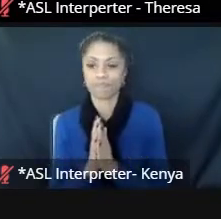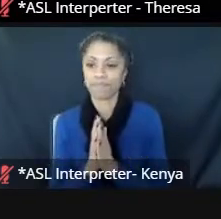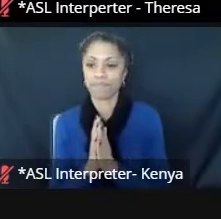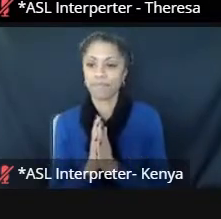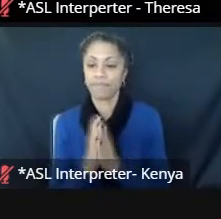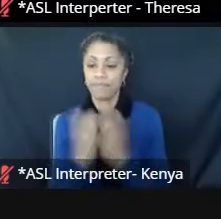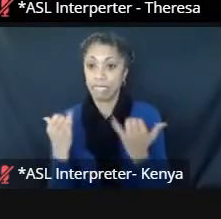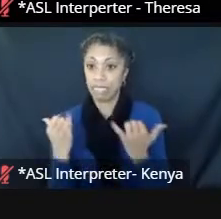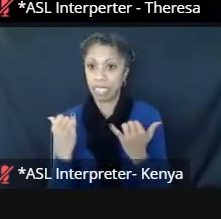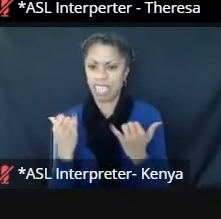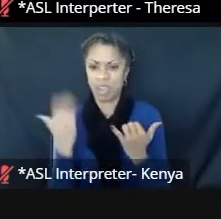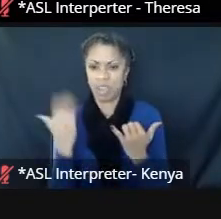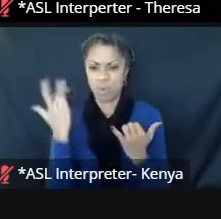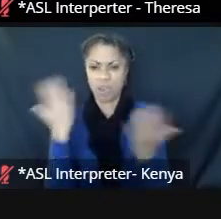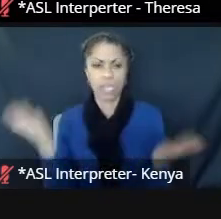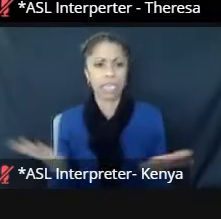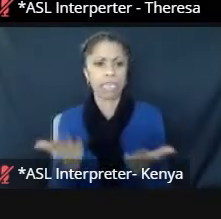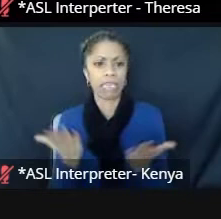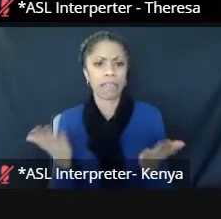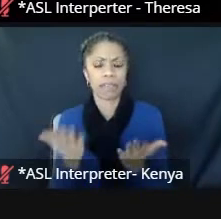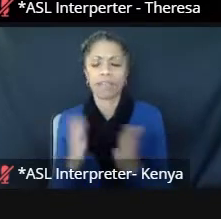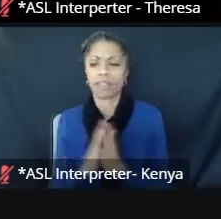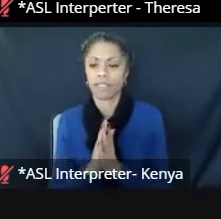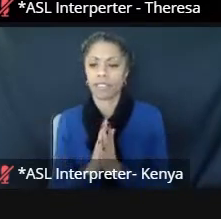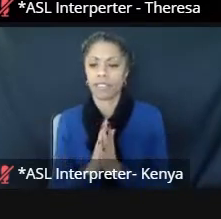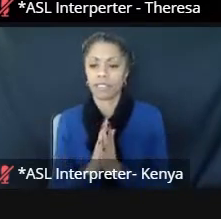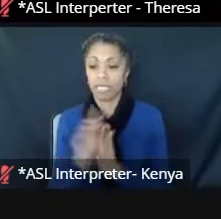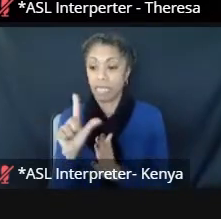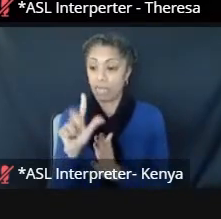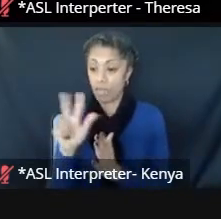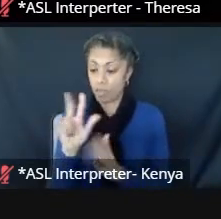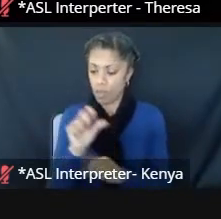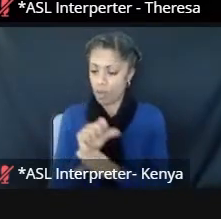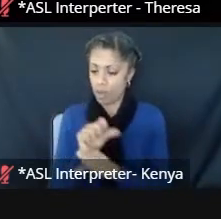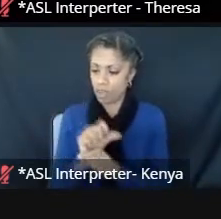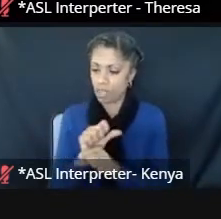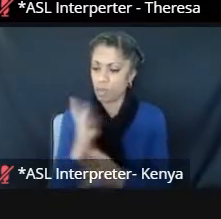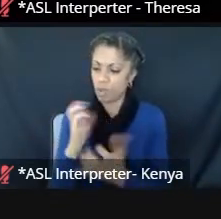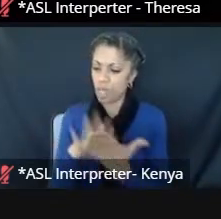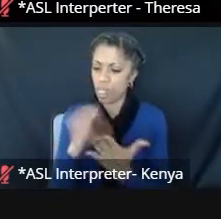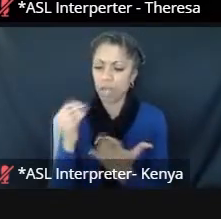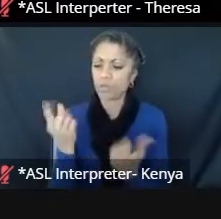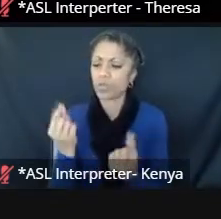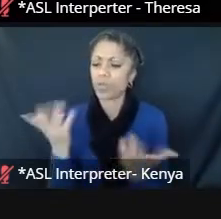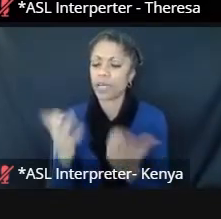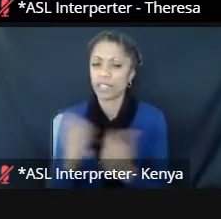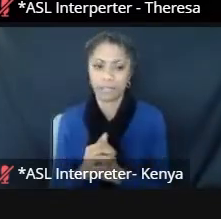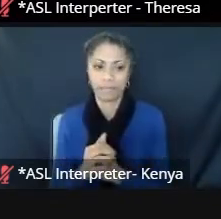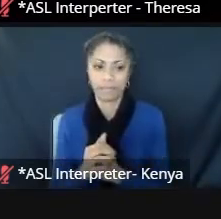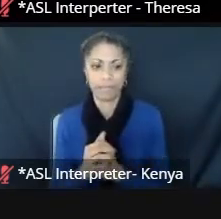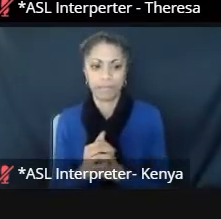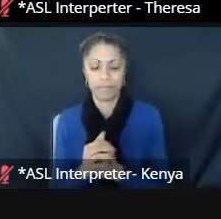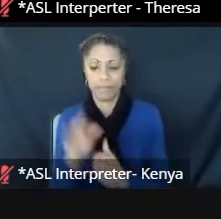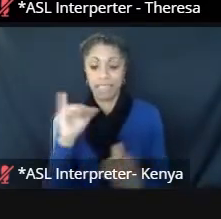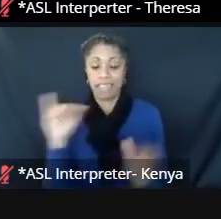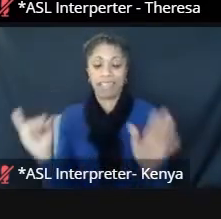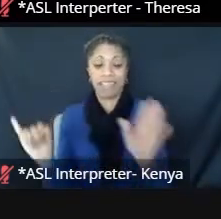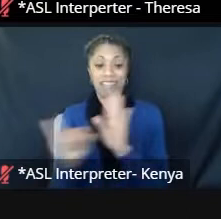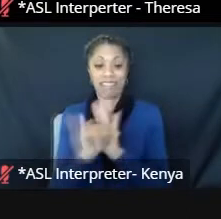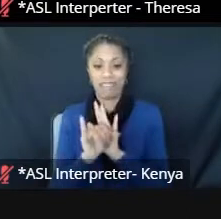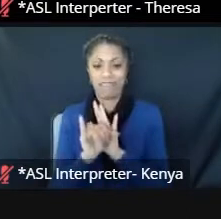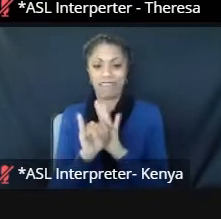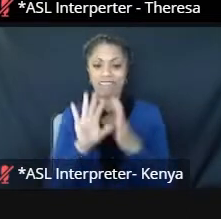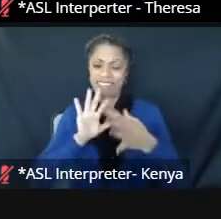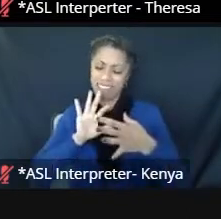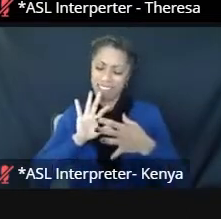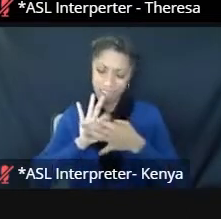Purpose for today: learn about the work of the L3 district teams, identify connections to the themes from our work and